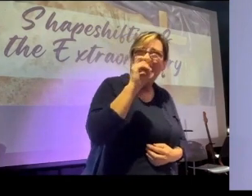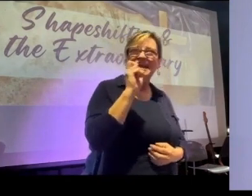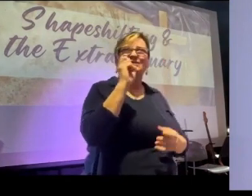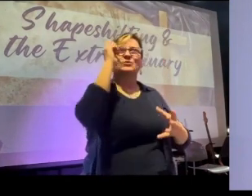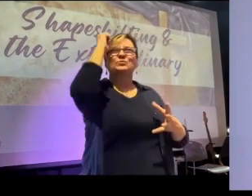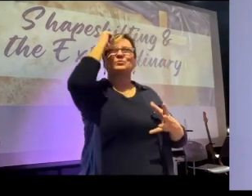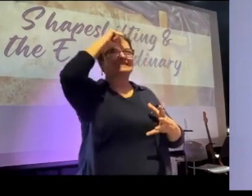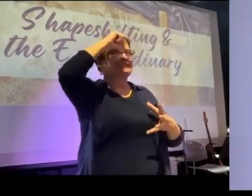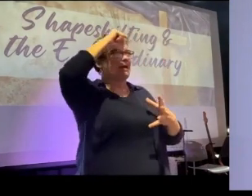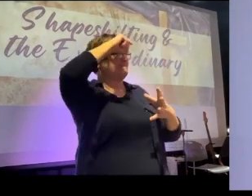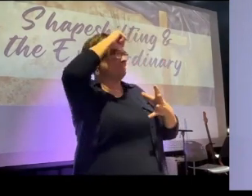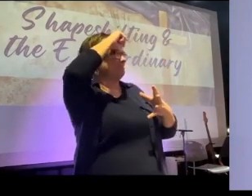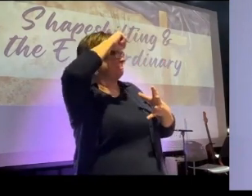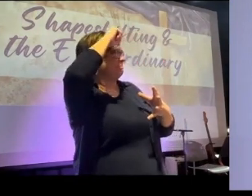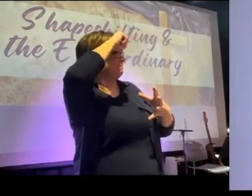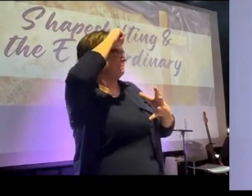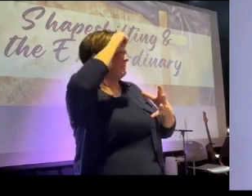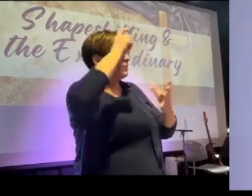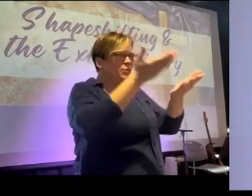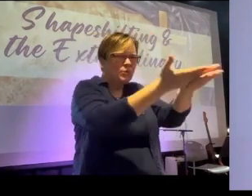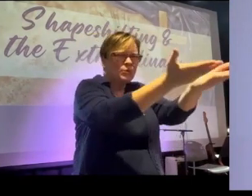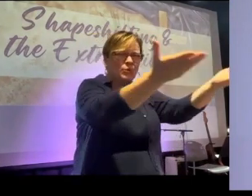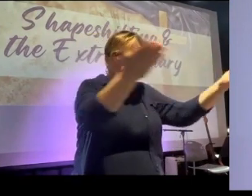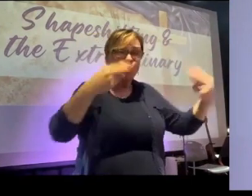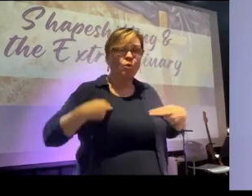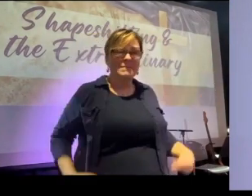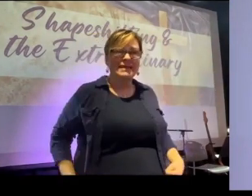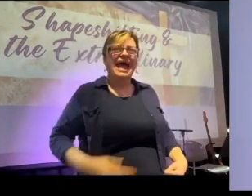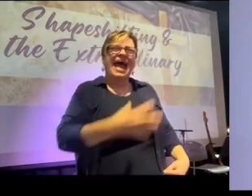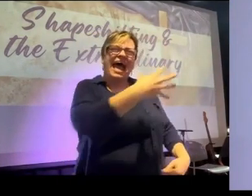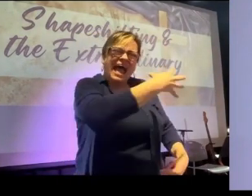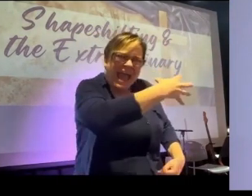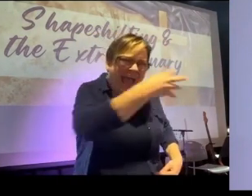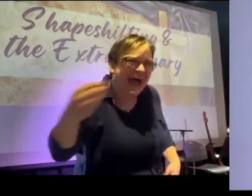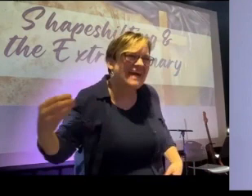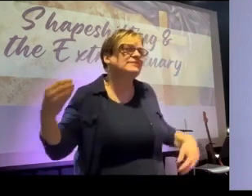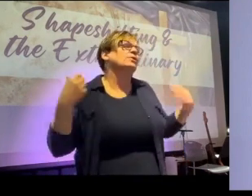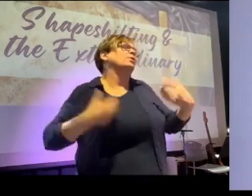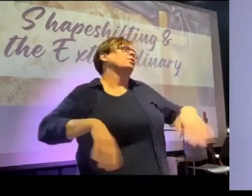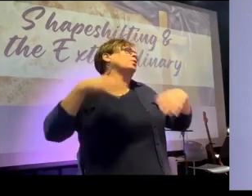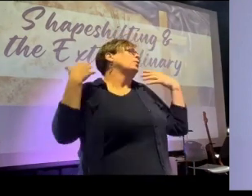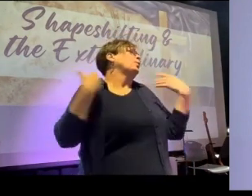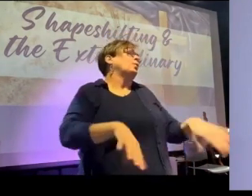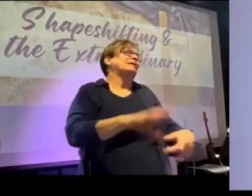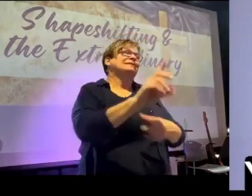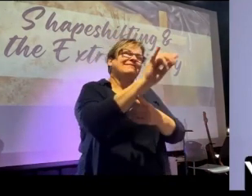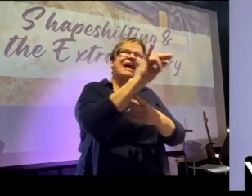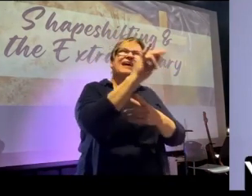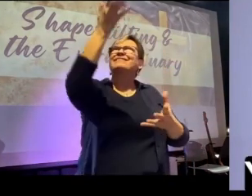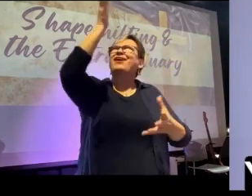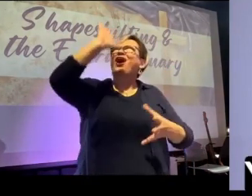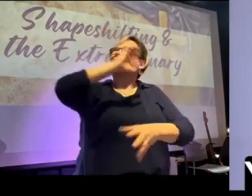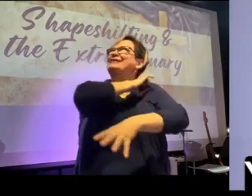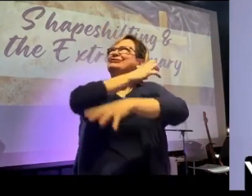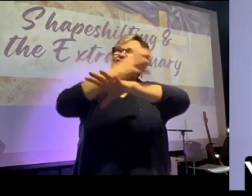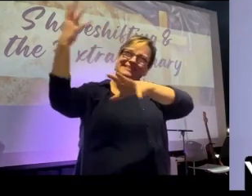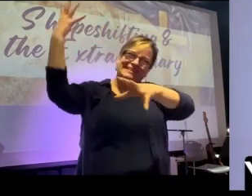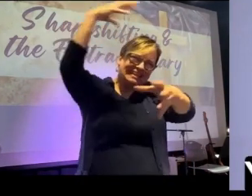You, sacred. You, ordinary and extraordinary. You.